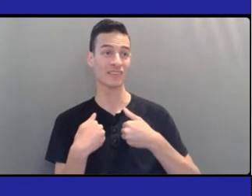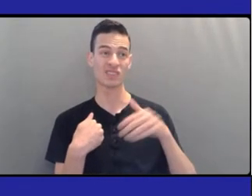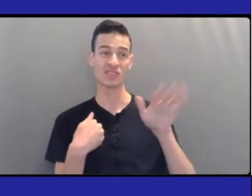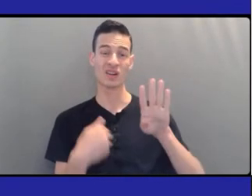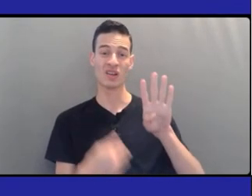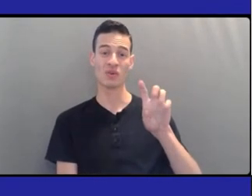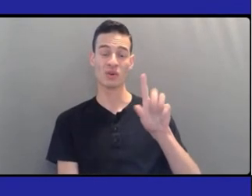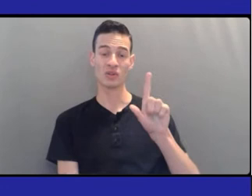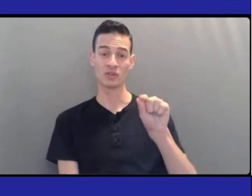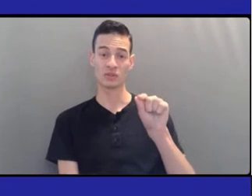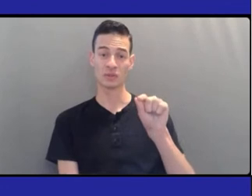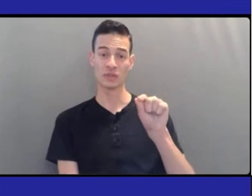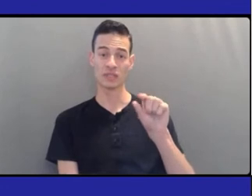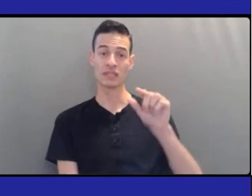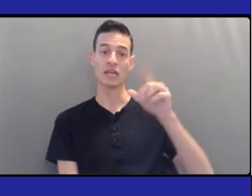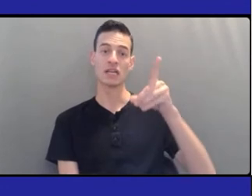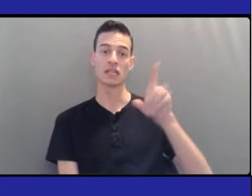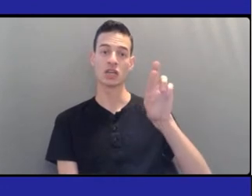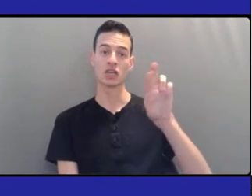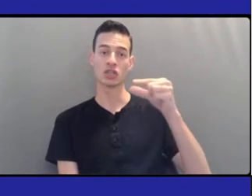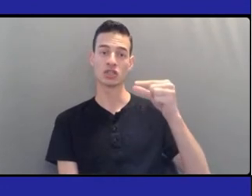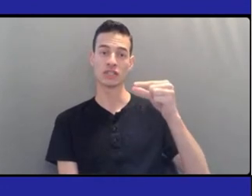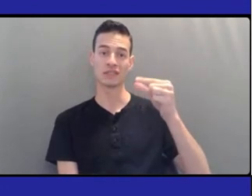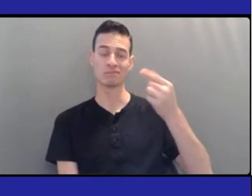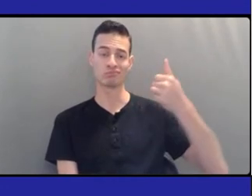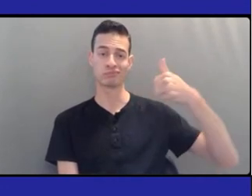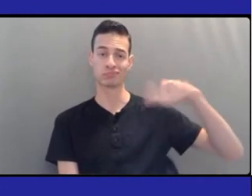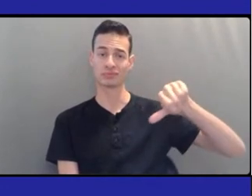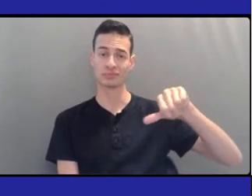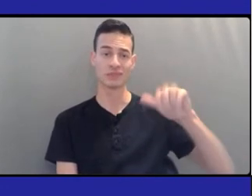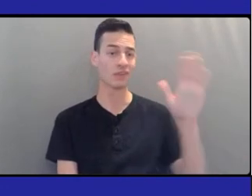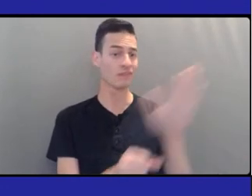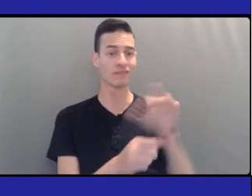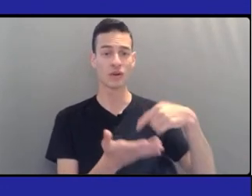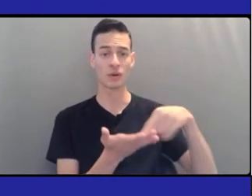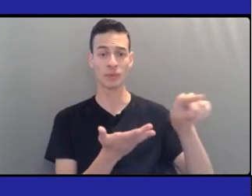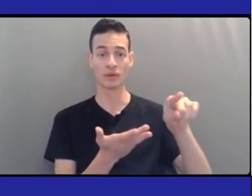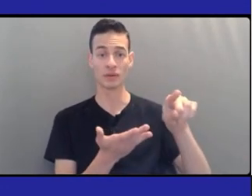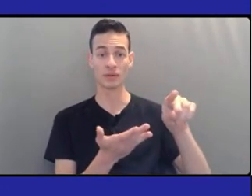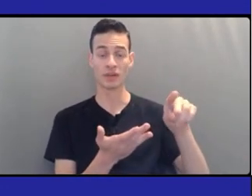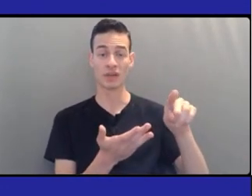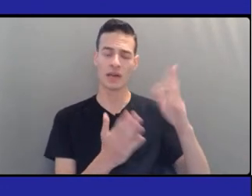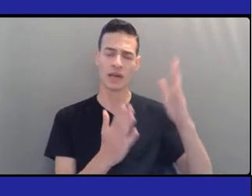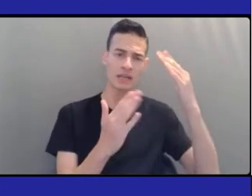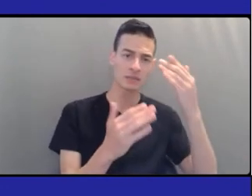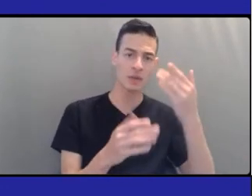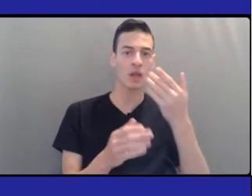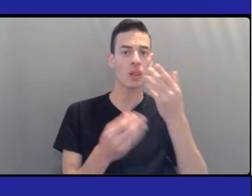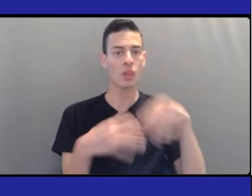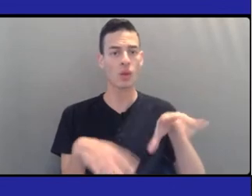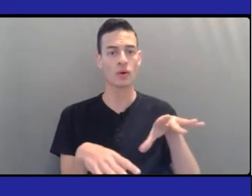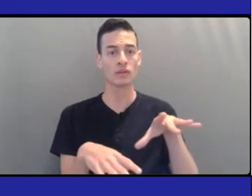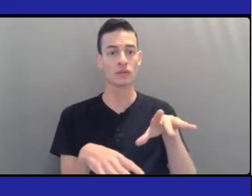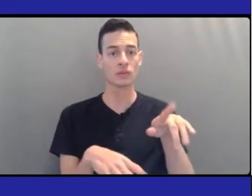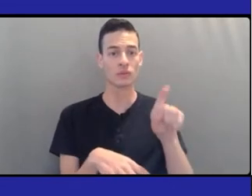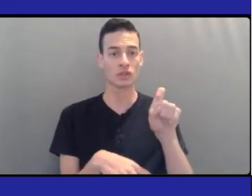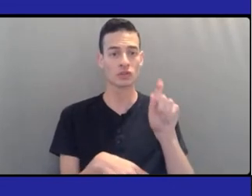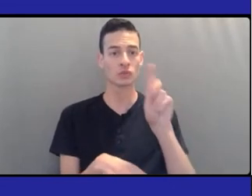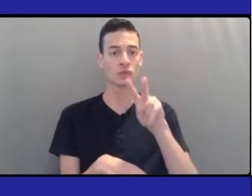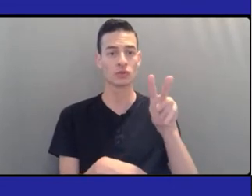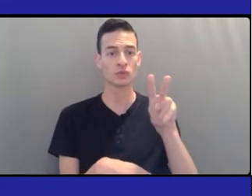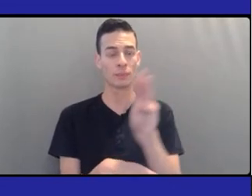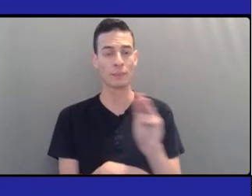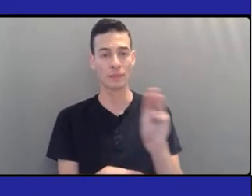of DRG denials of full payment with an estimated yearly loss of $22 million. So DRGs